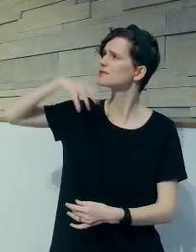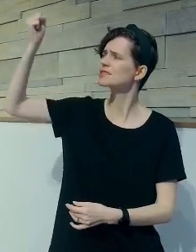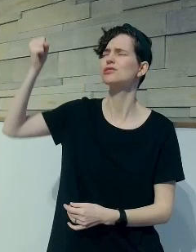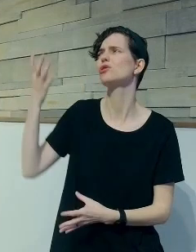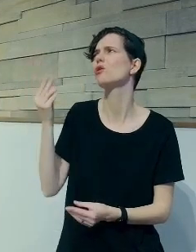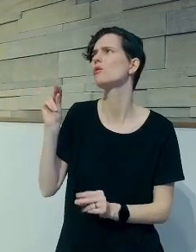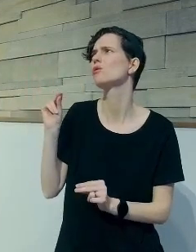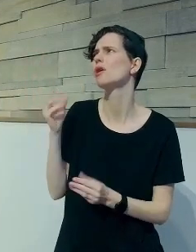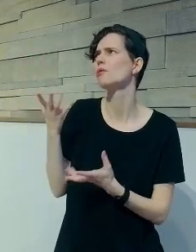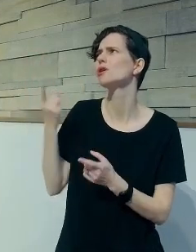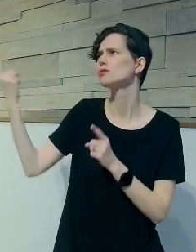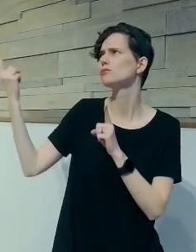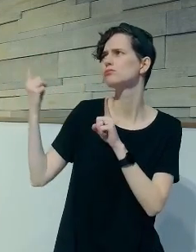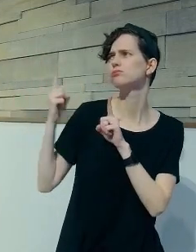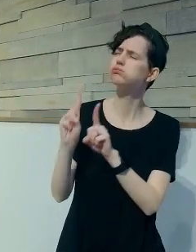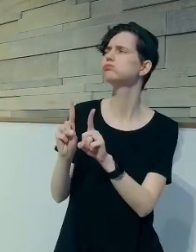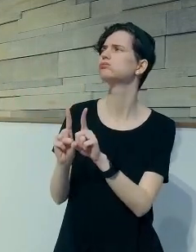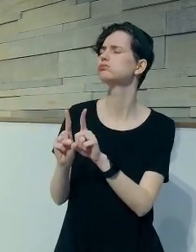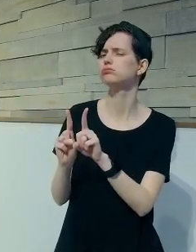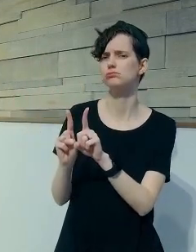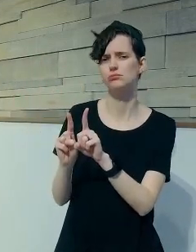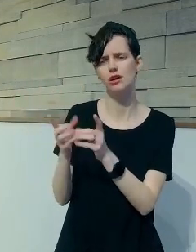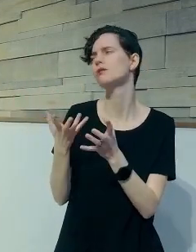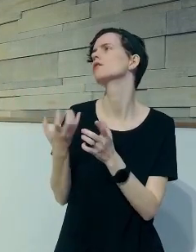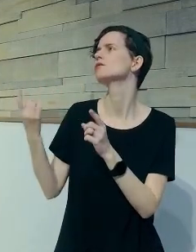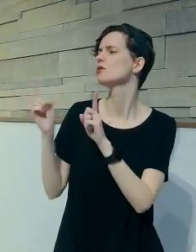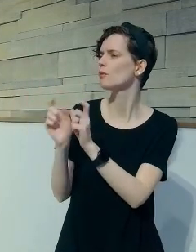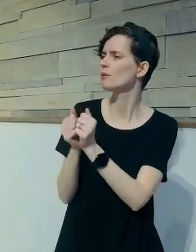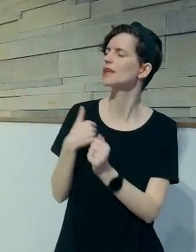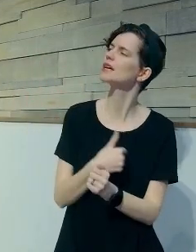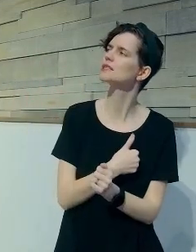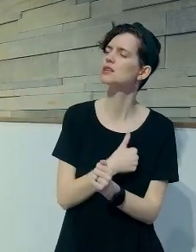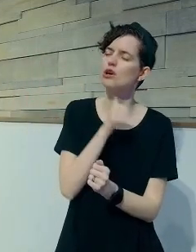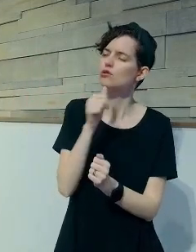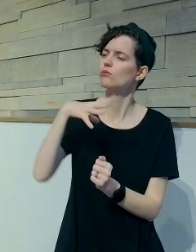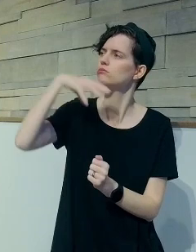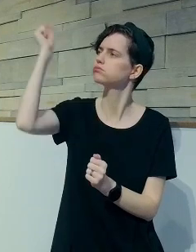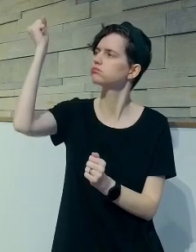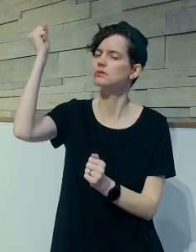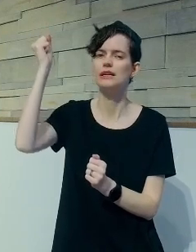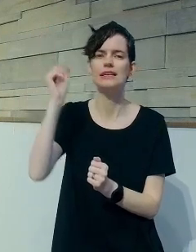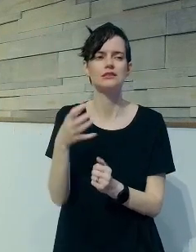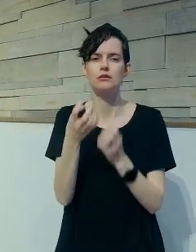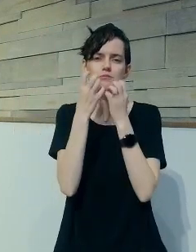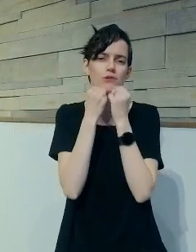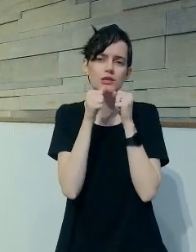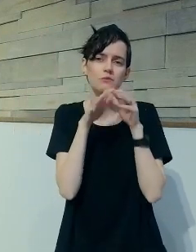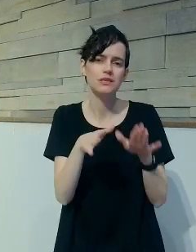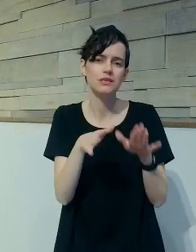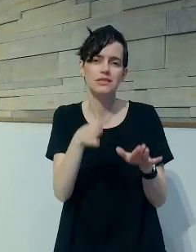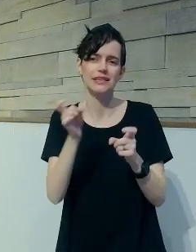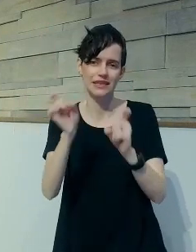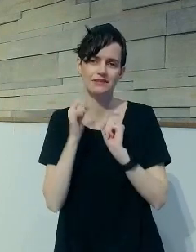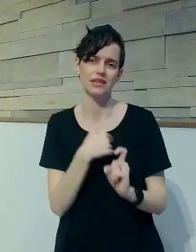want you to be with me. I want you with us. Don't take that away. It is a precious blessing that God gives